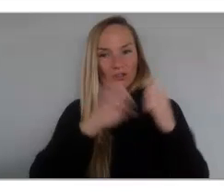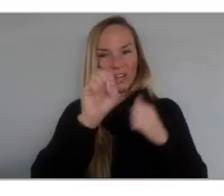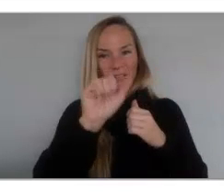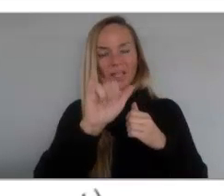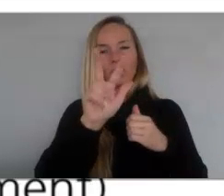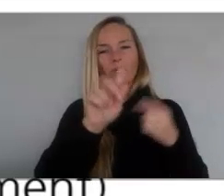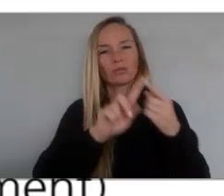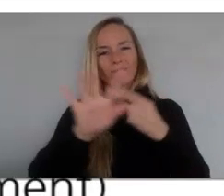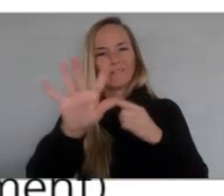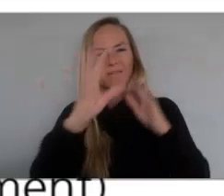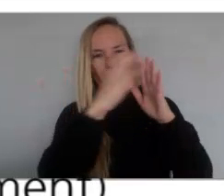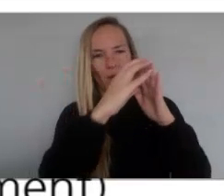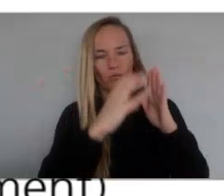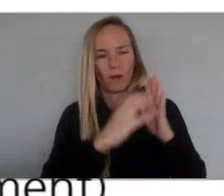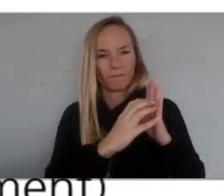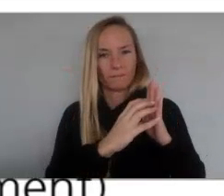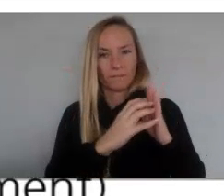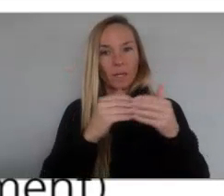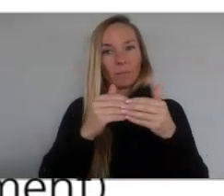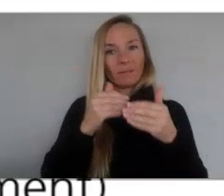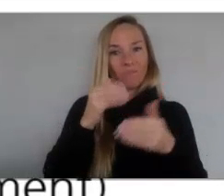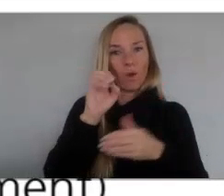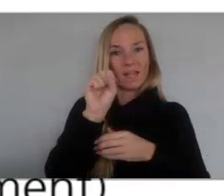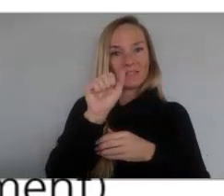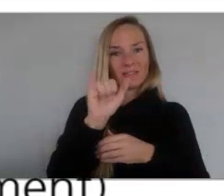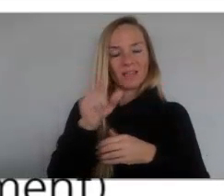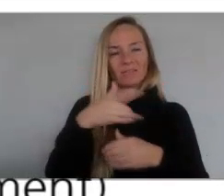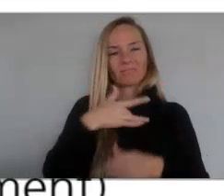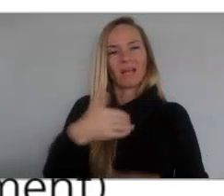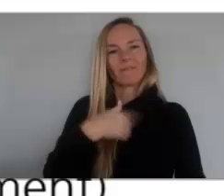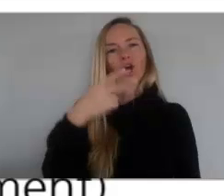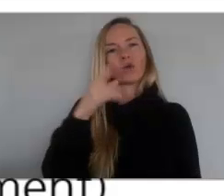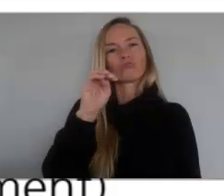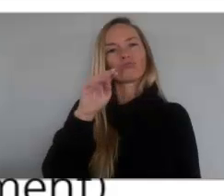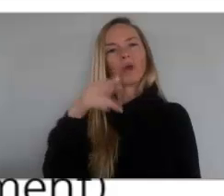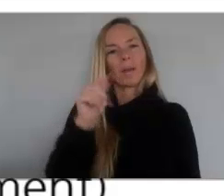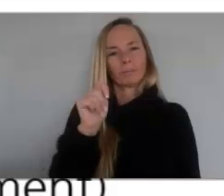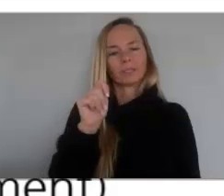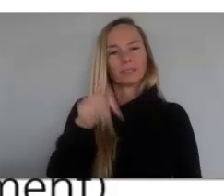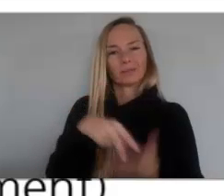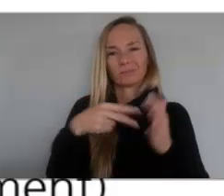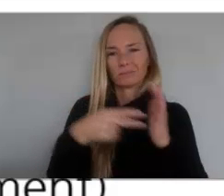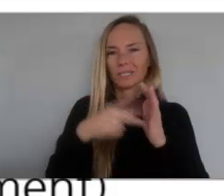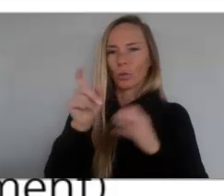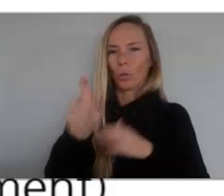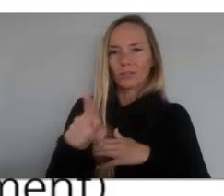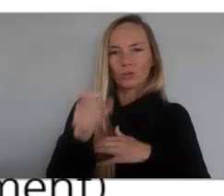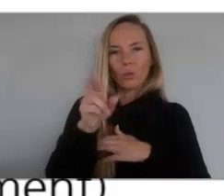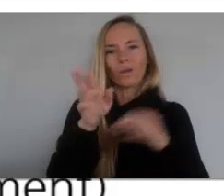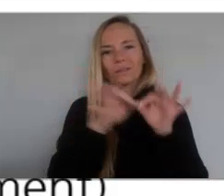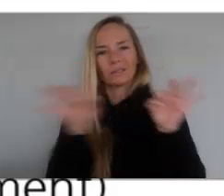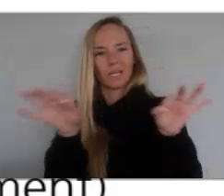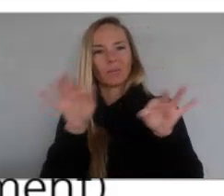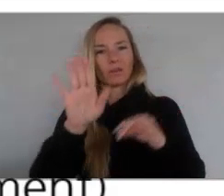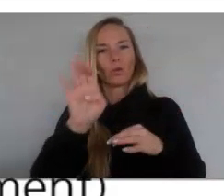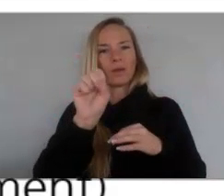paragraphs. Before the essay, usually, you have a prompt. A prompt is a question or statement that